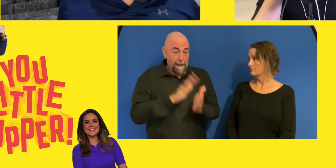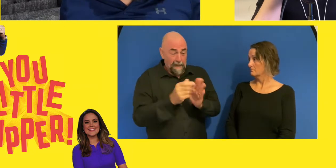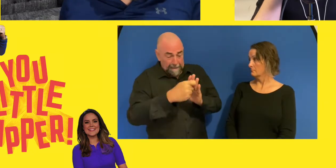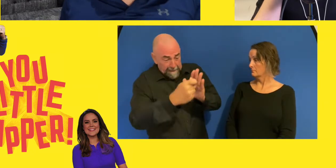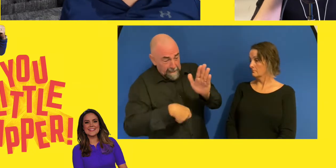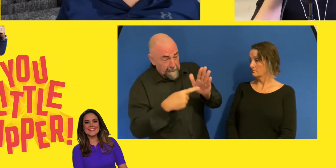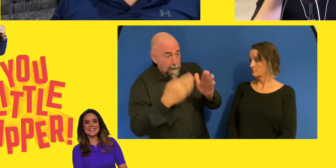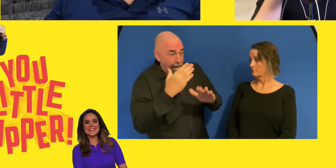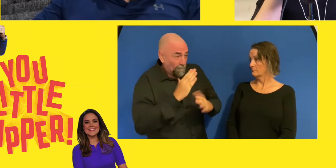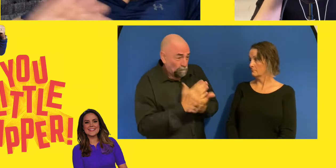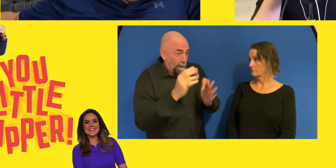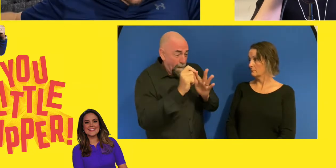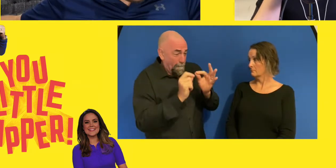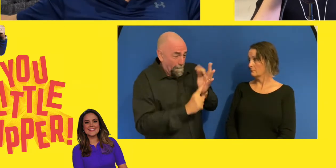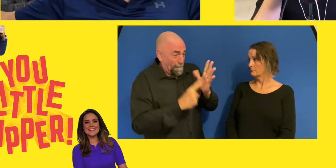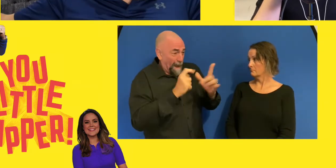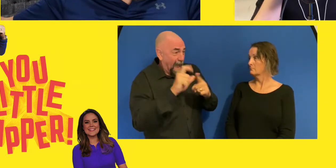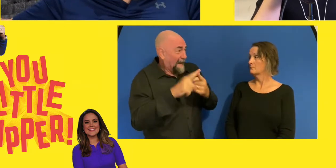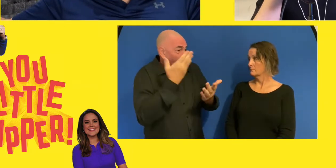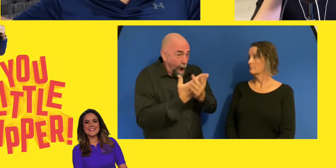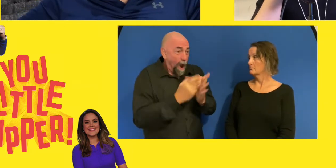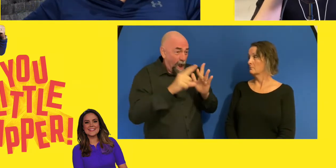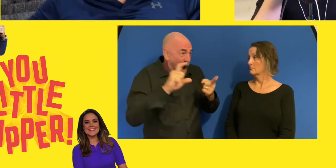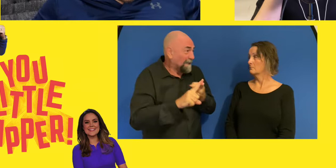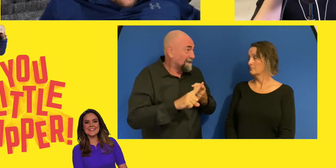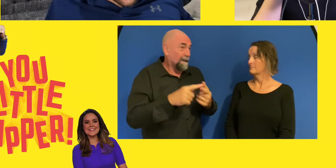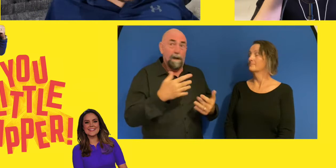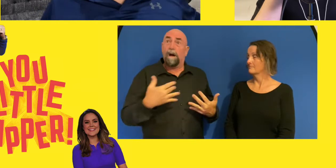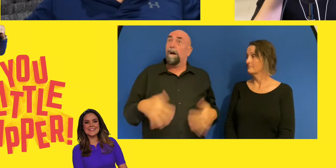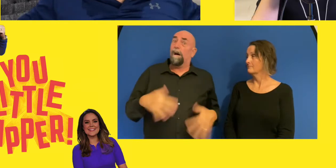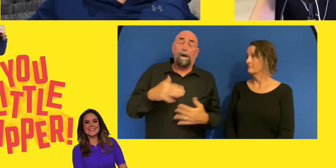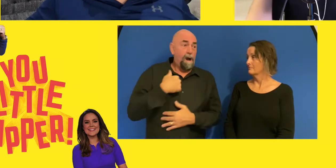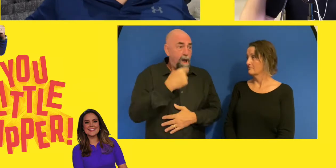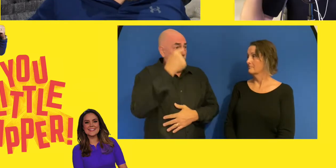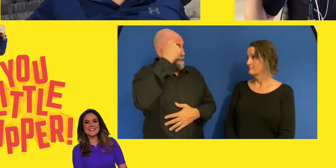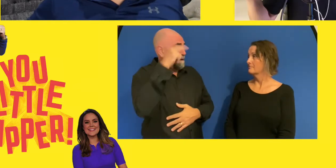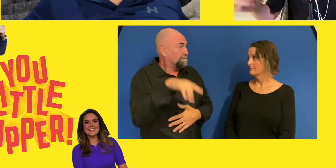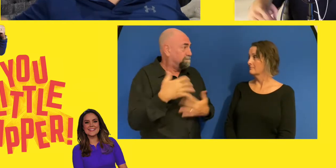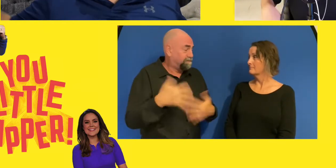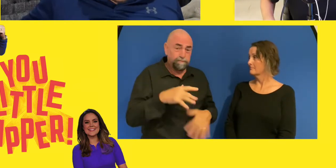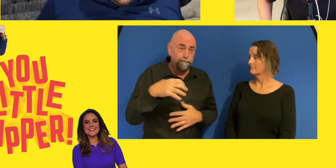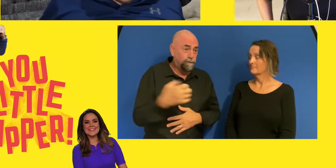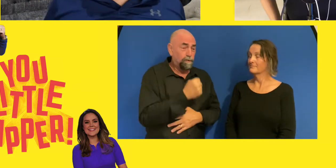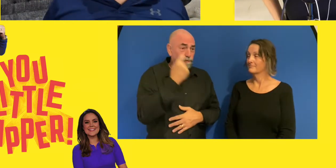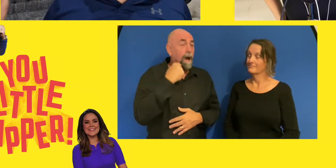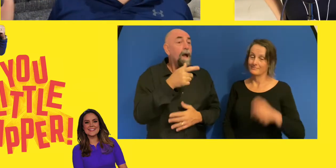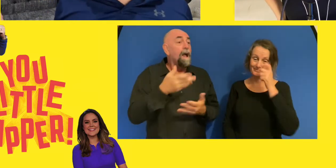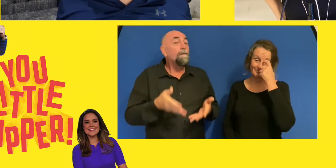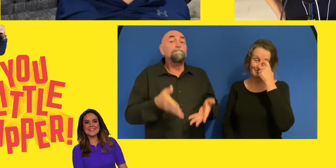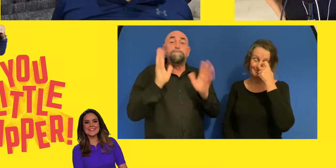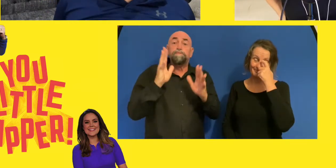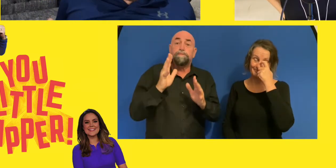blade sliding through ice. It's incredible. How about, I think we actually should do it. When there's a come and try day in Sydney,